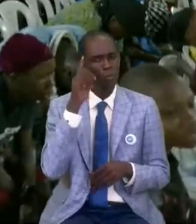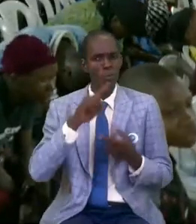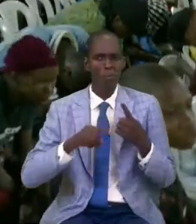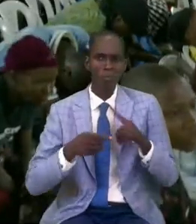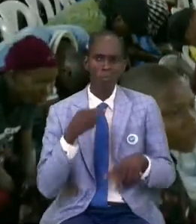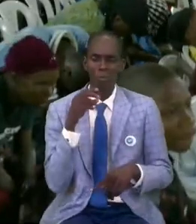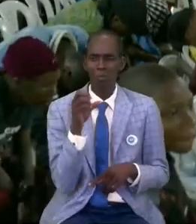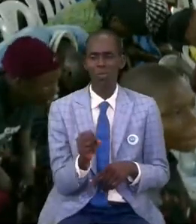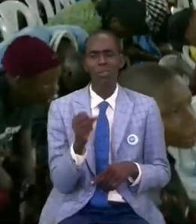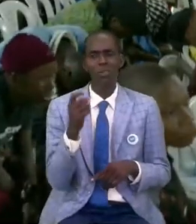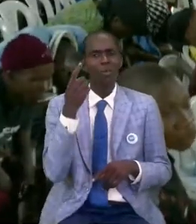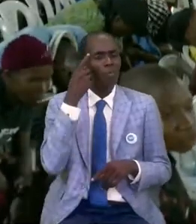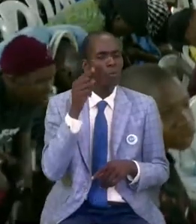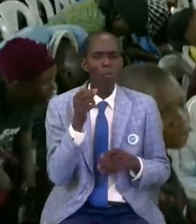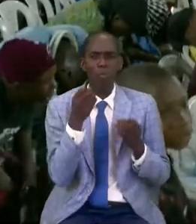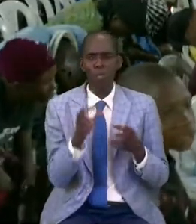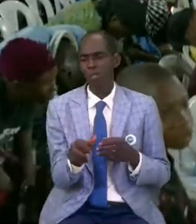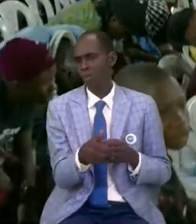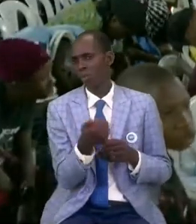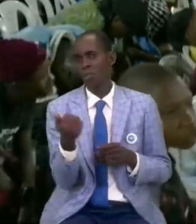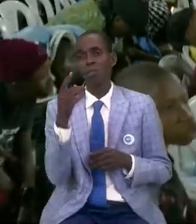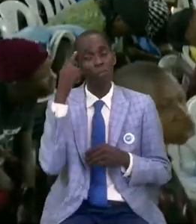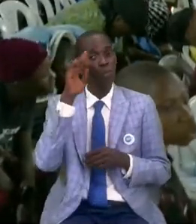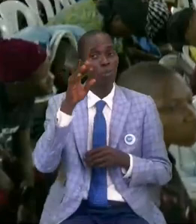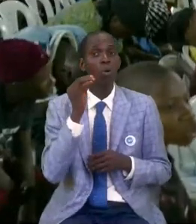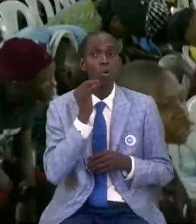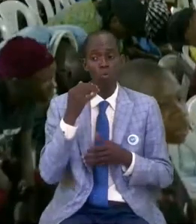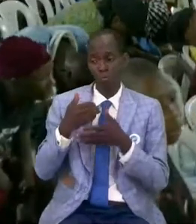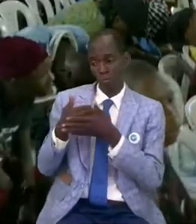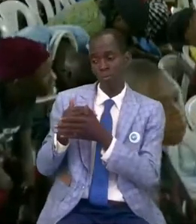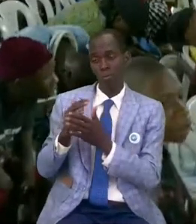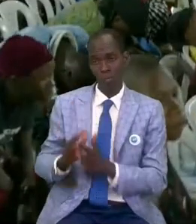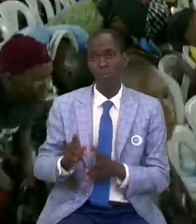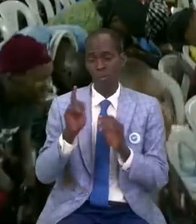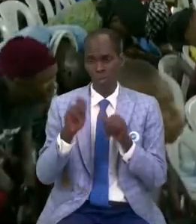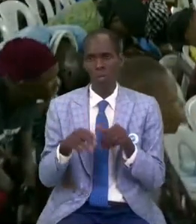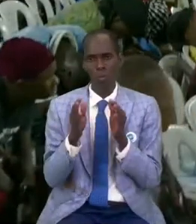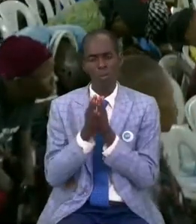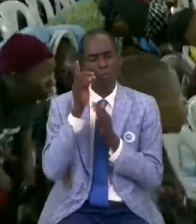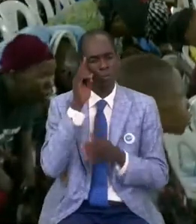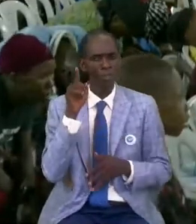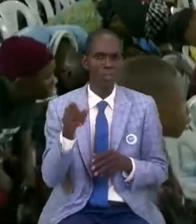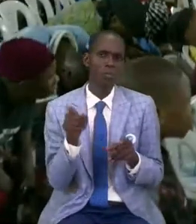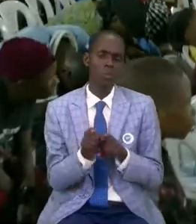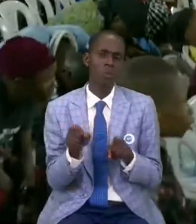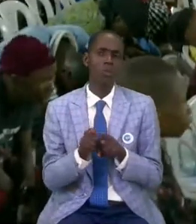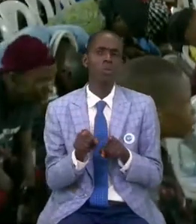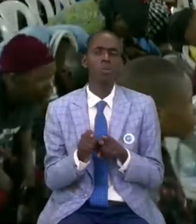Towards my left, if you are true, indicate. Supervisors.